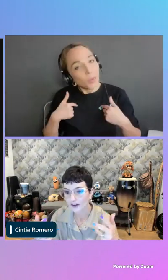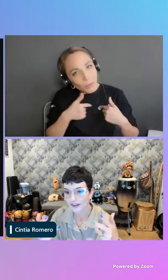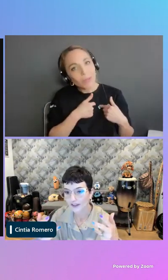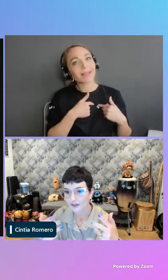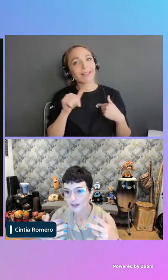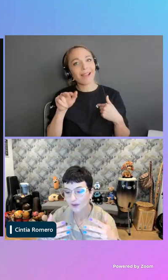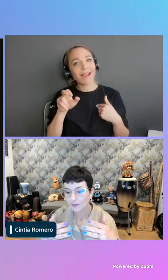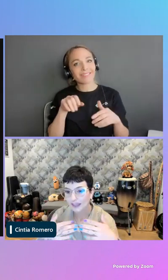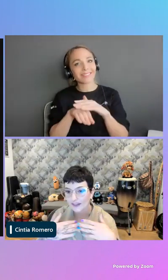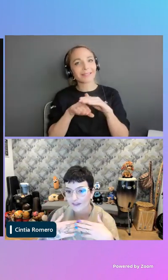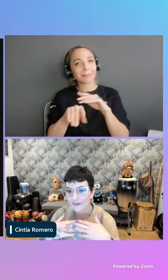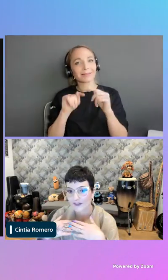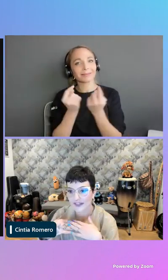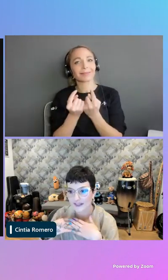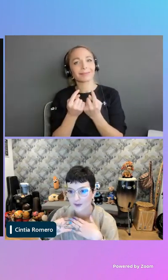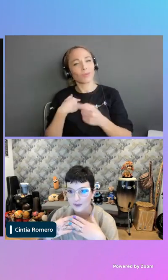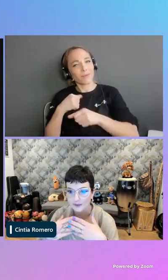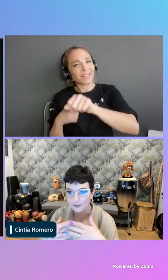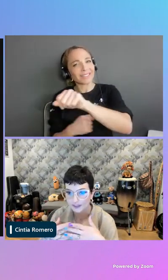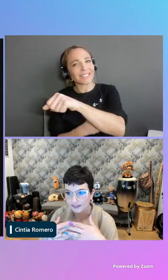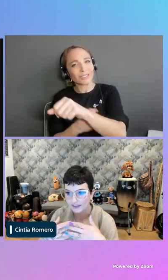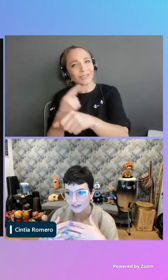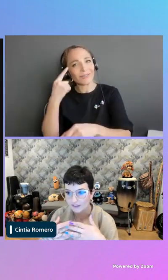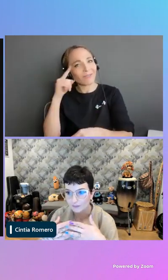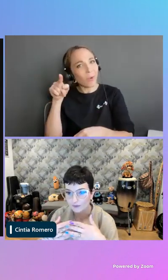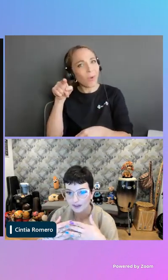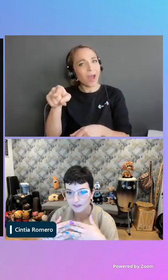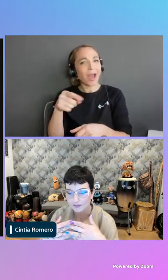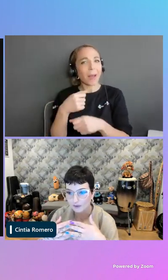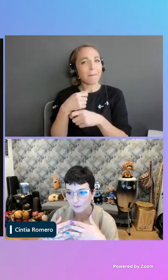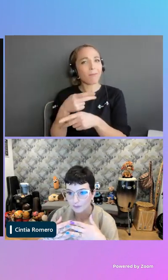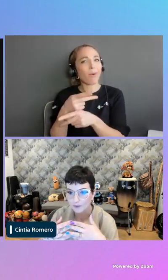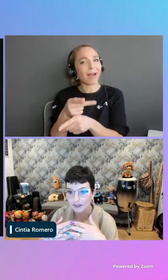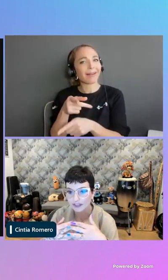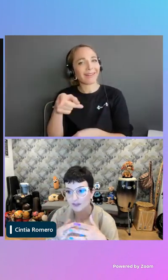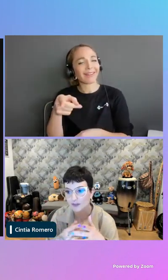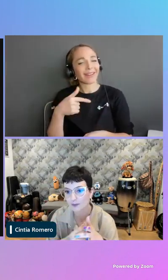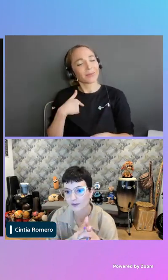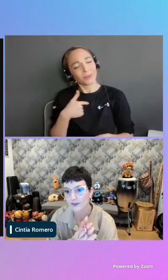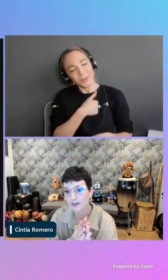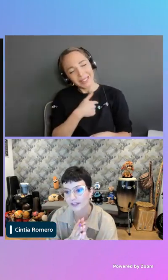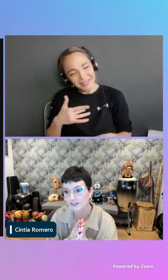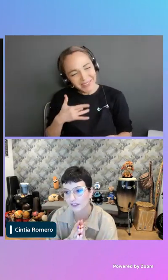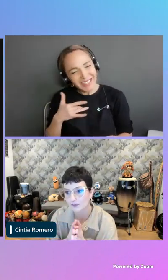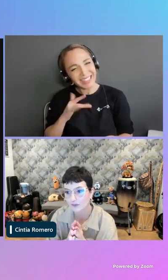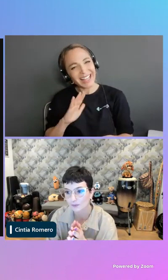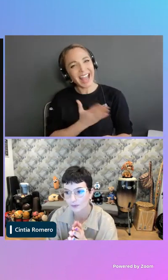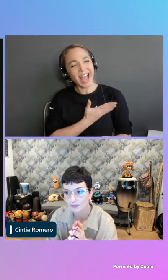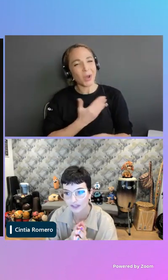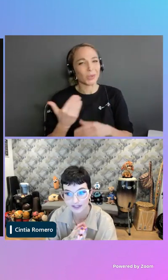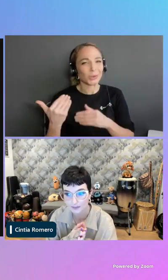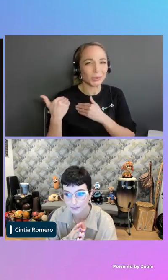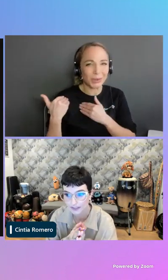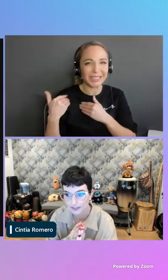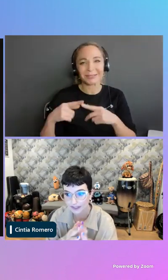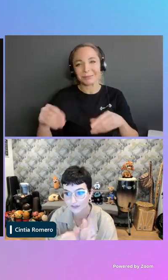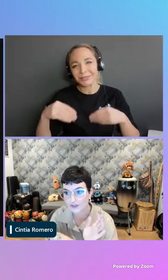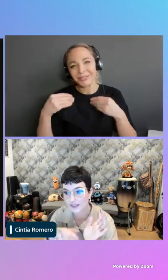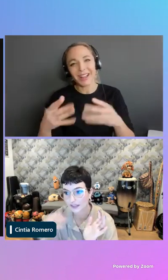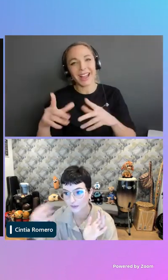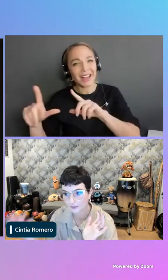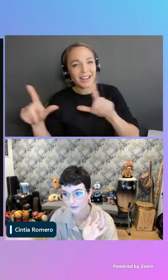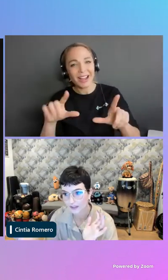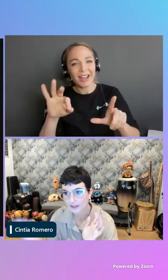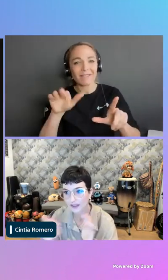our product, we kind of feel that it's our duty to provide a framework and to support other teams to improve accessibility and